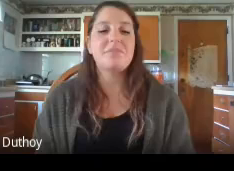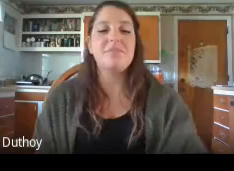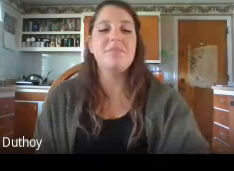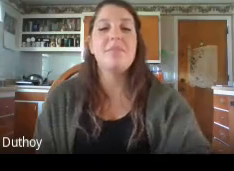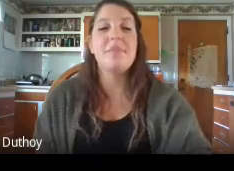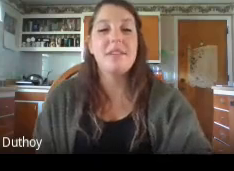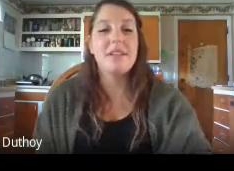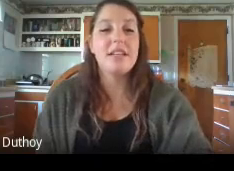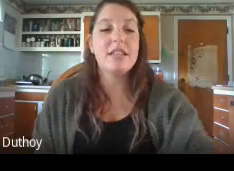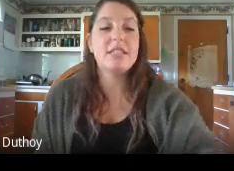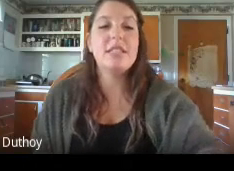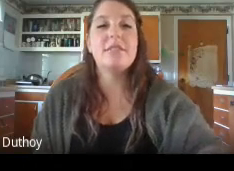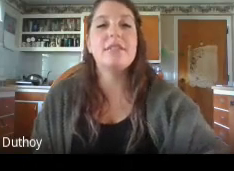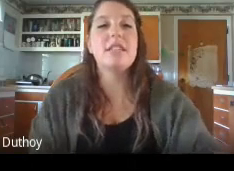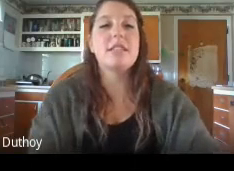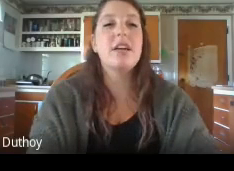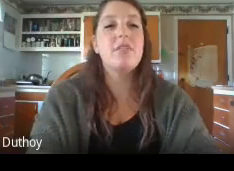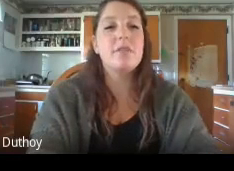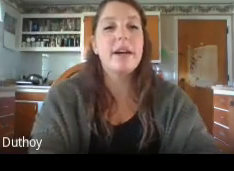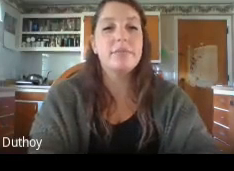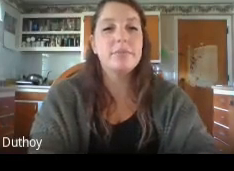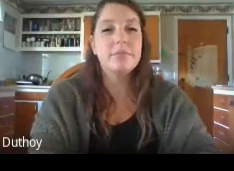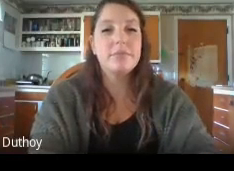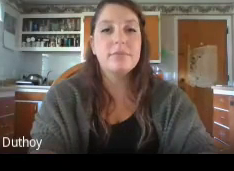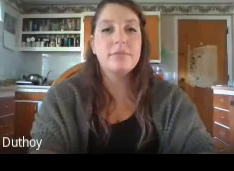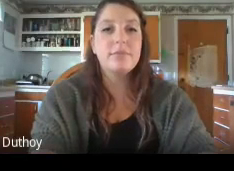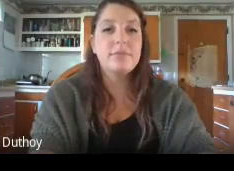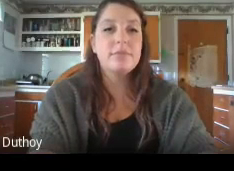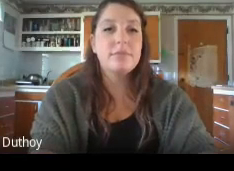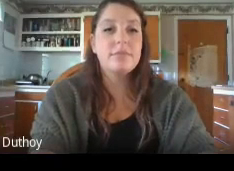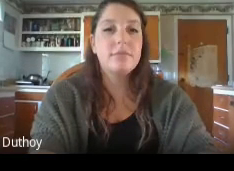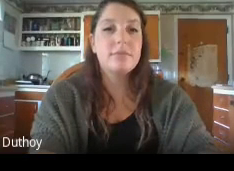Okay. And that's it. That's the alphabet.